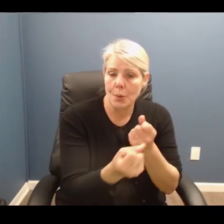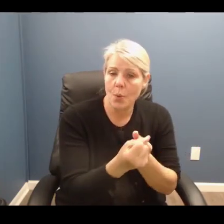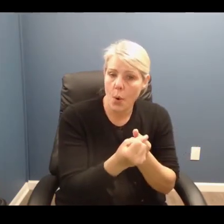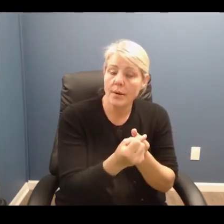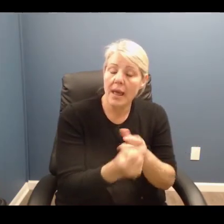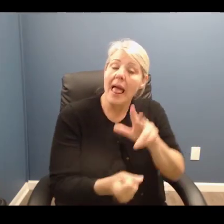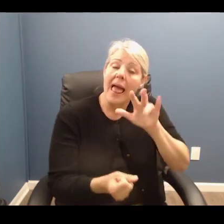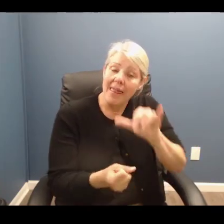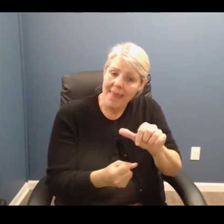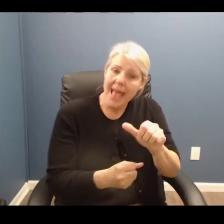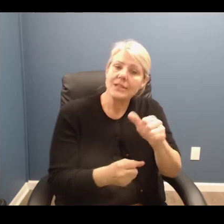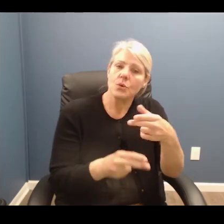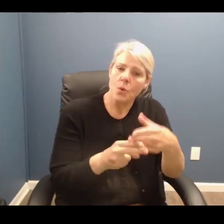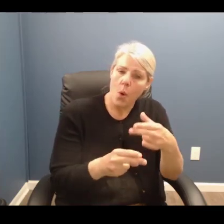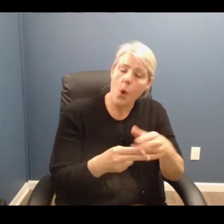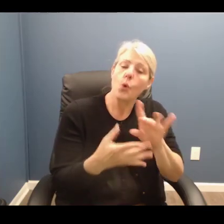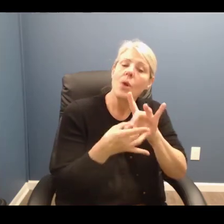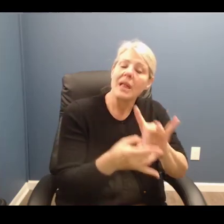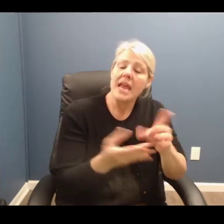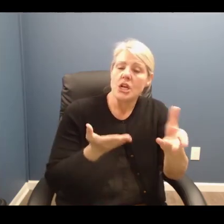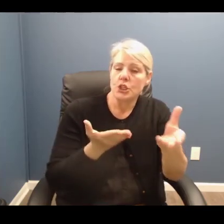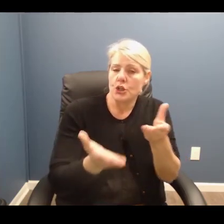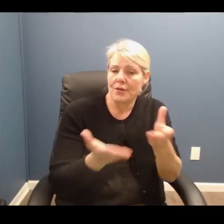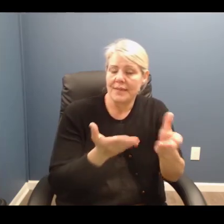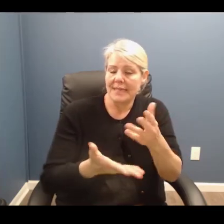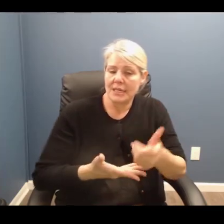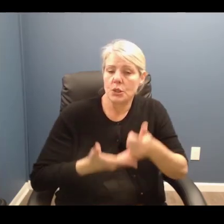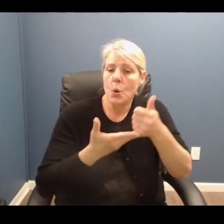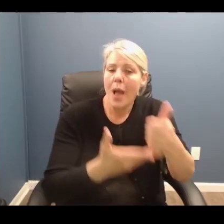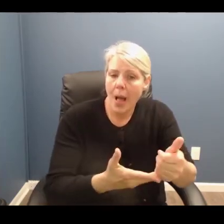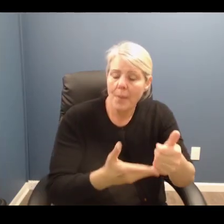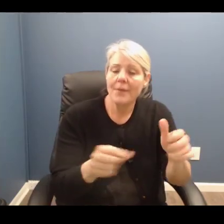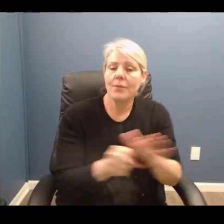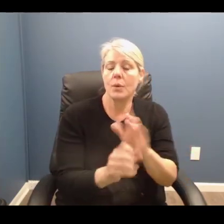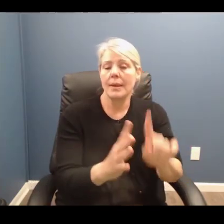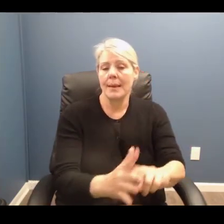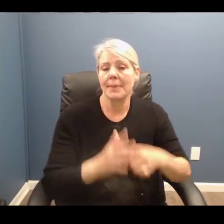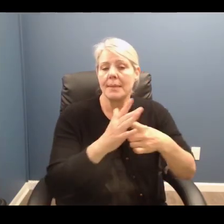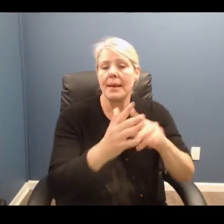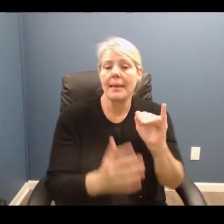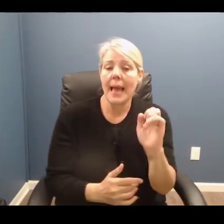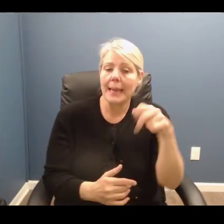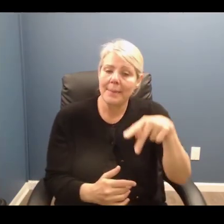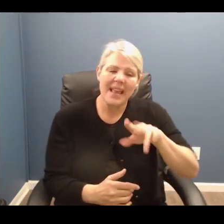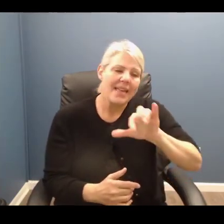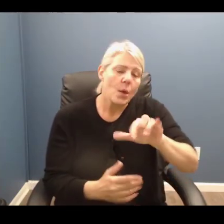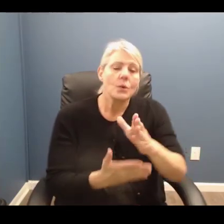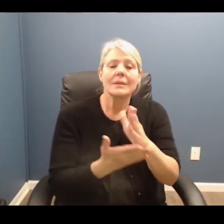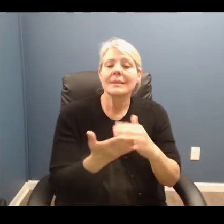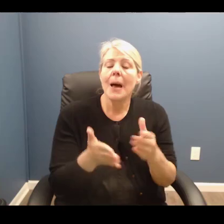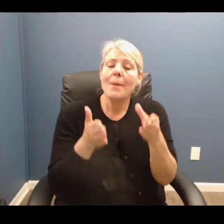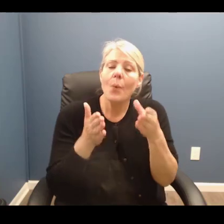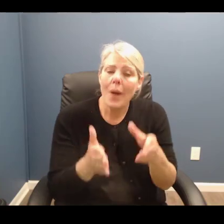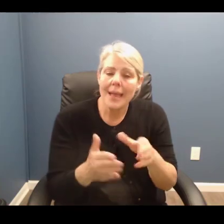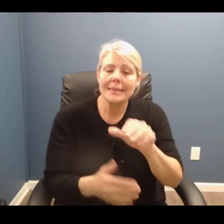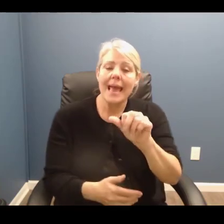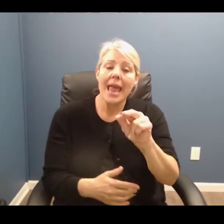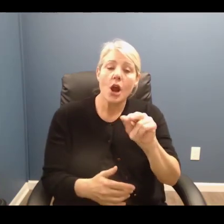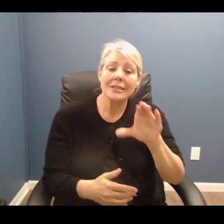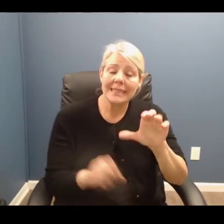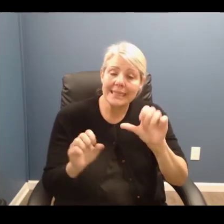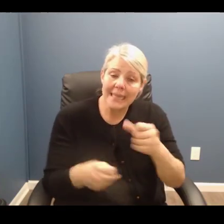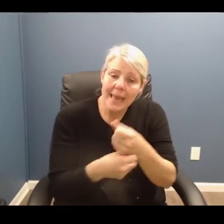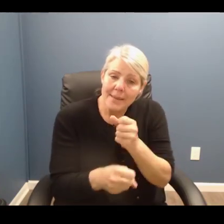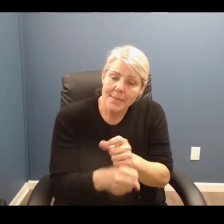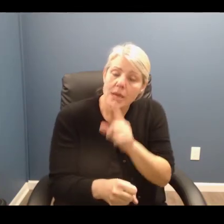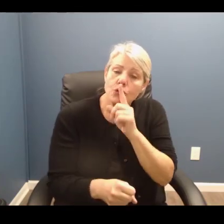under IDEA to help families support implementation of the IEP. These are just some of the ways ARCs